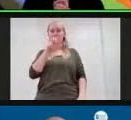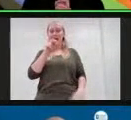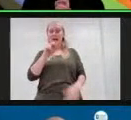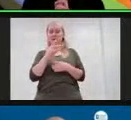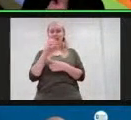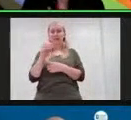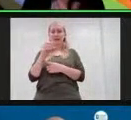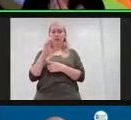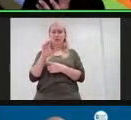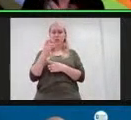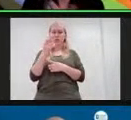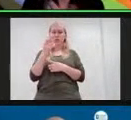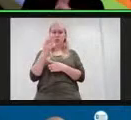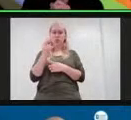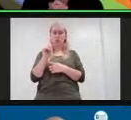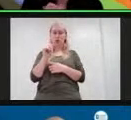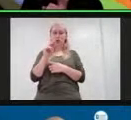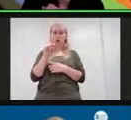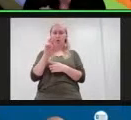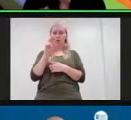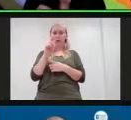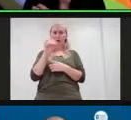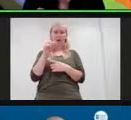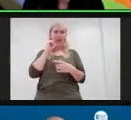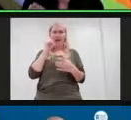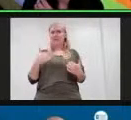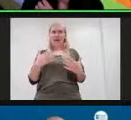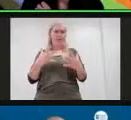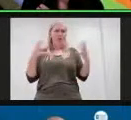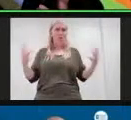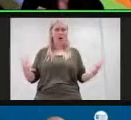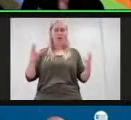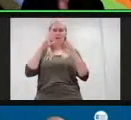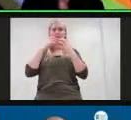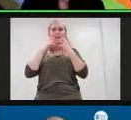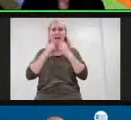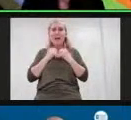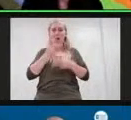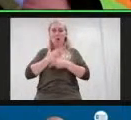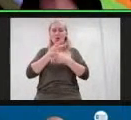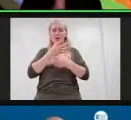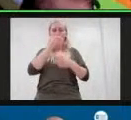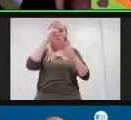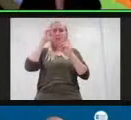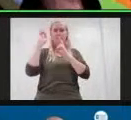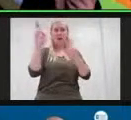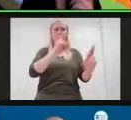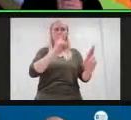about how, there hasn't been a lot of care and respect in the board. And then,